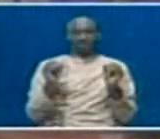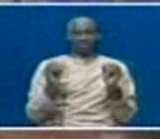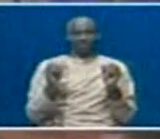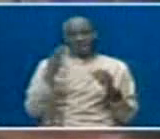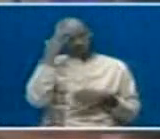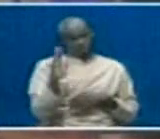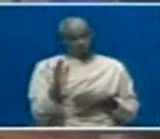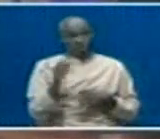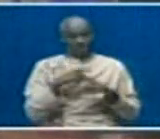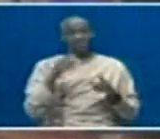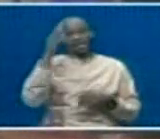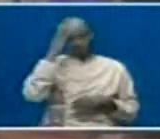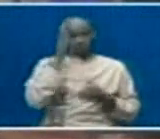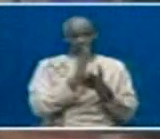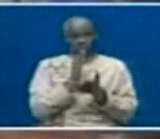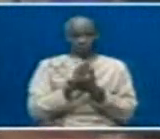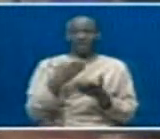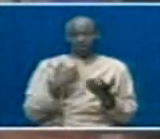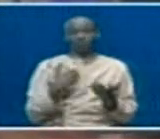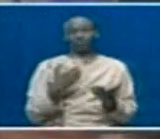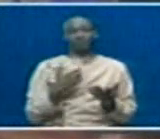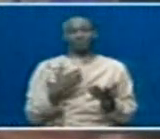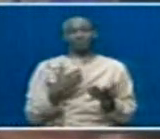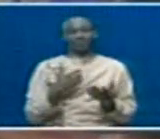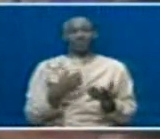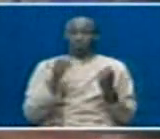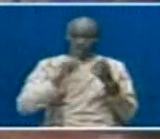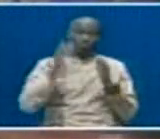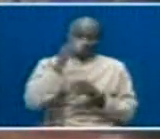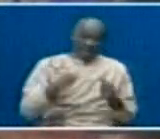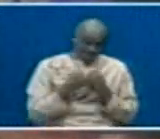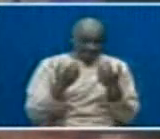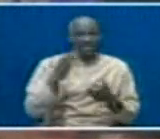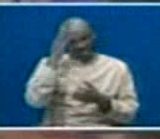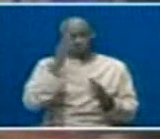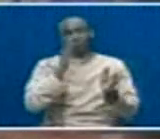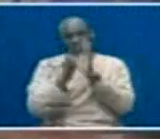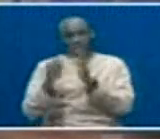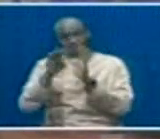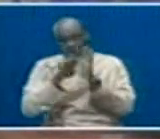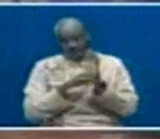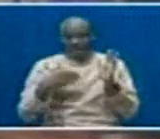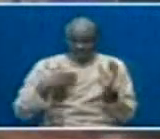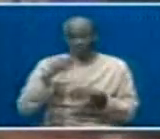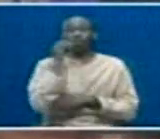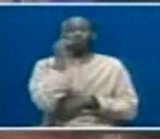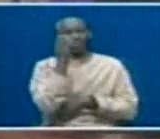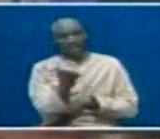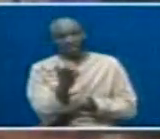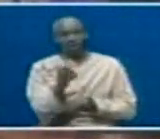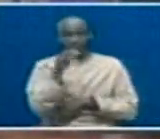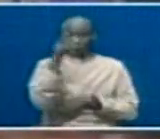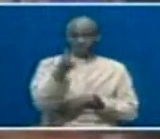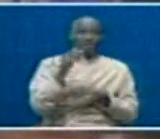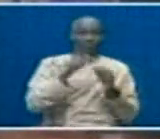I don't know. I know for sure. I have all the itinerary of what is going to happen. He's going to arrive. We're going to take him home there. Then from there,